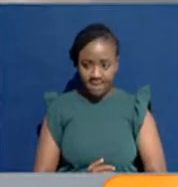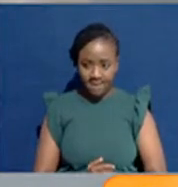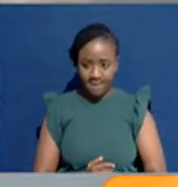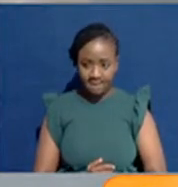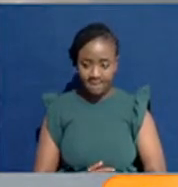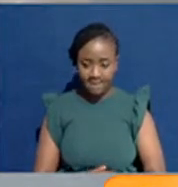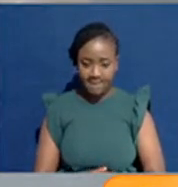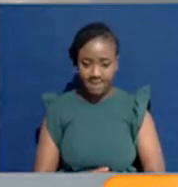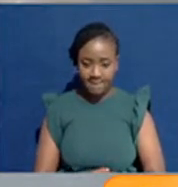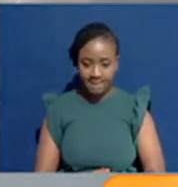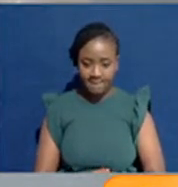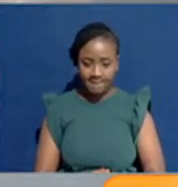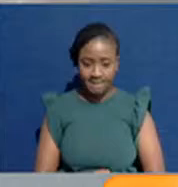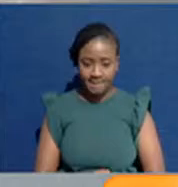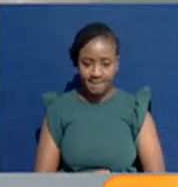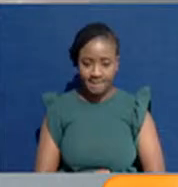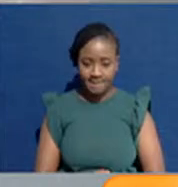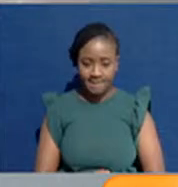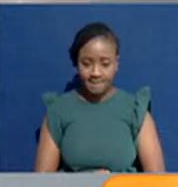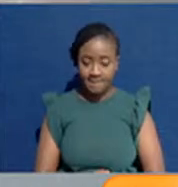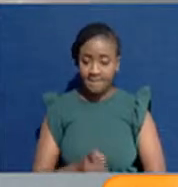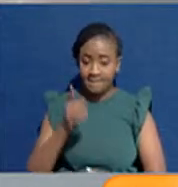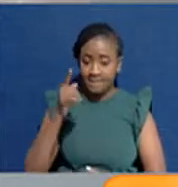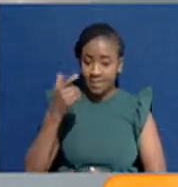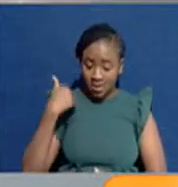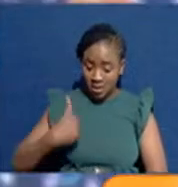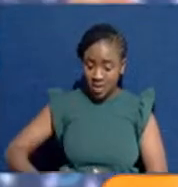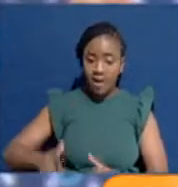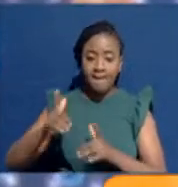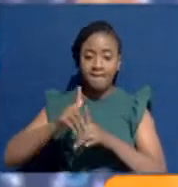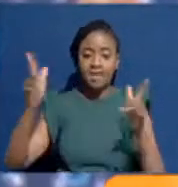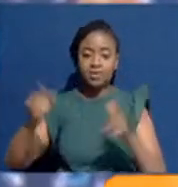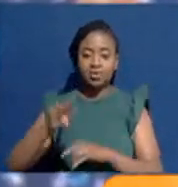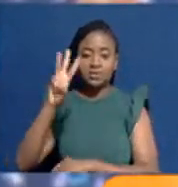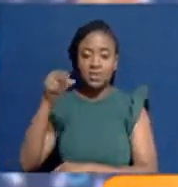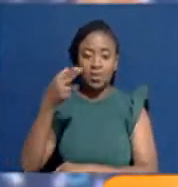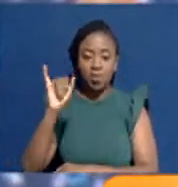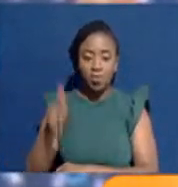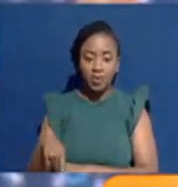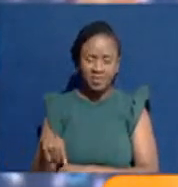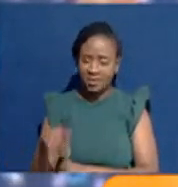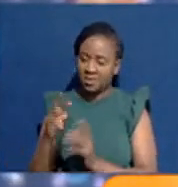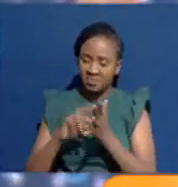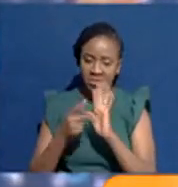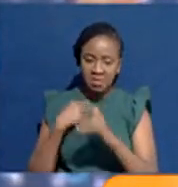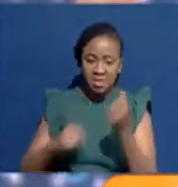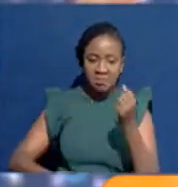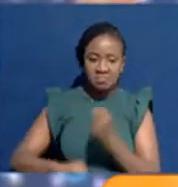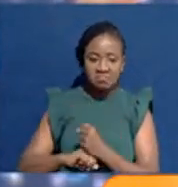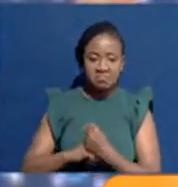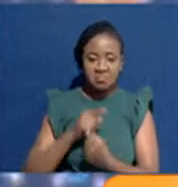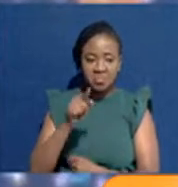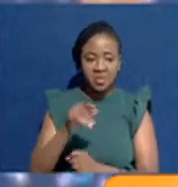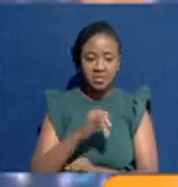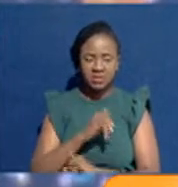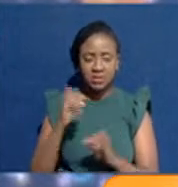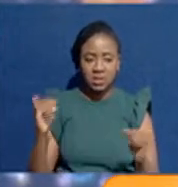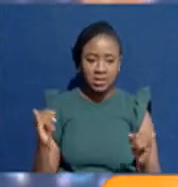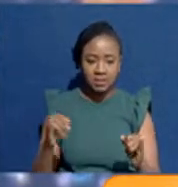before the floor of the House will pass. And that is my responsibility, ideally. But that really doesn't mean